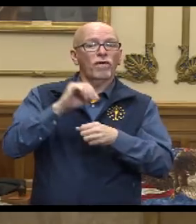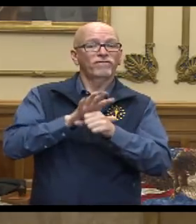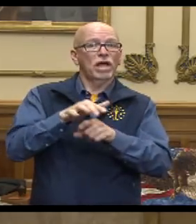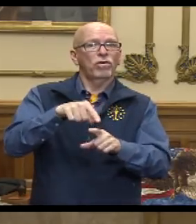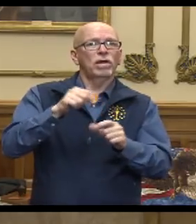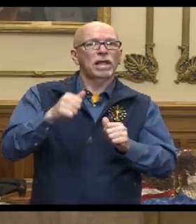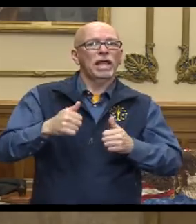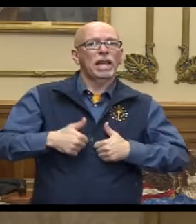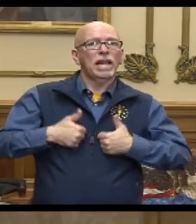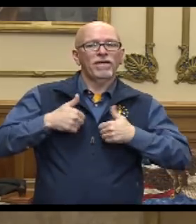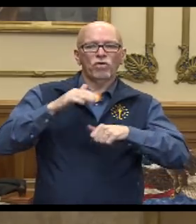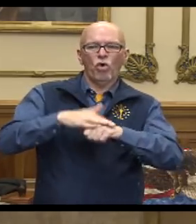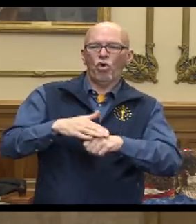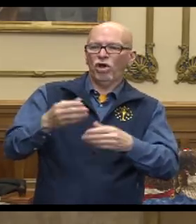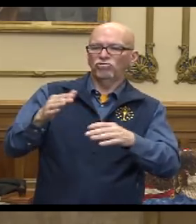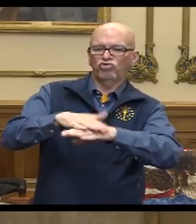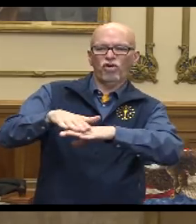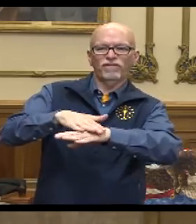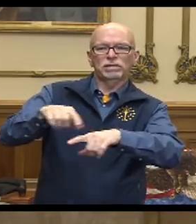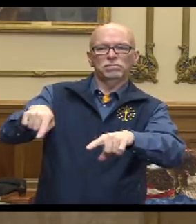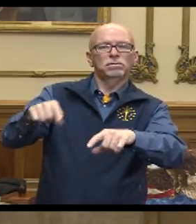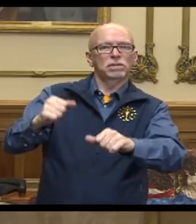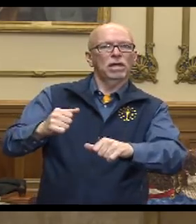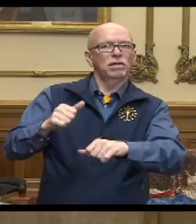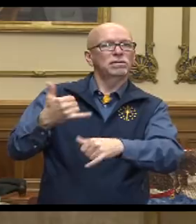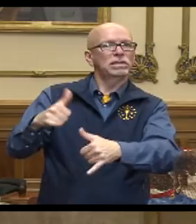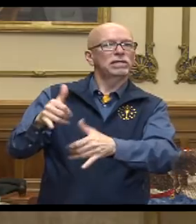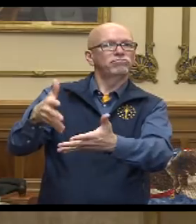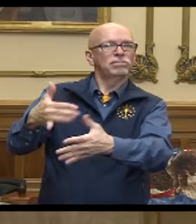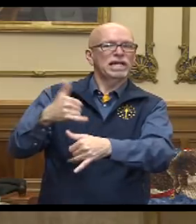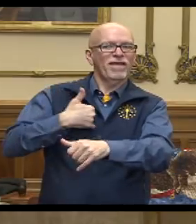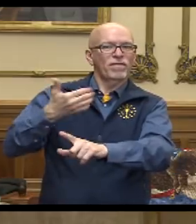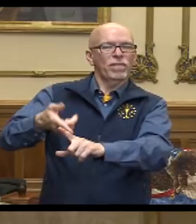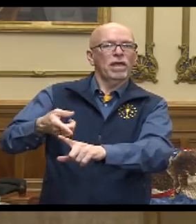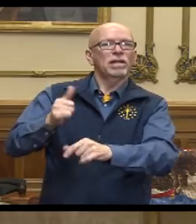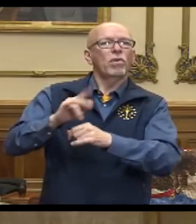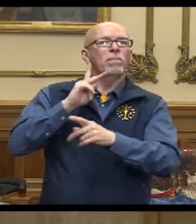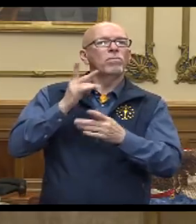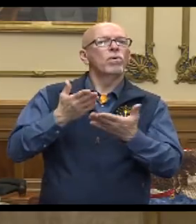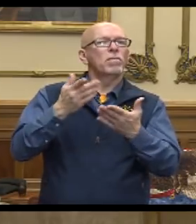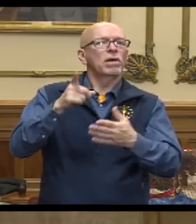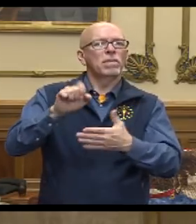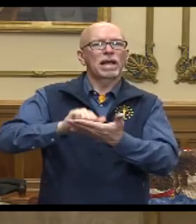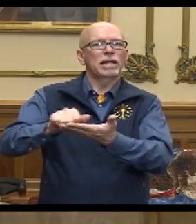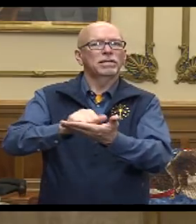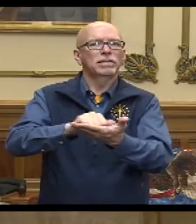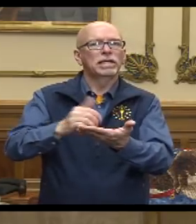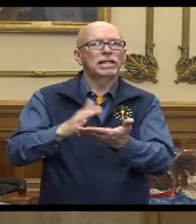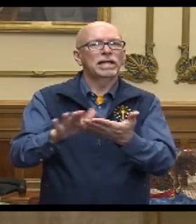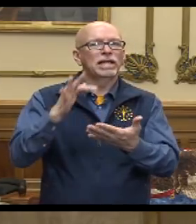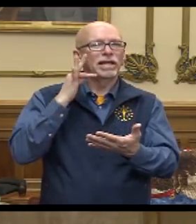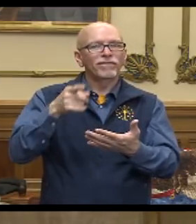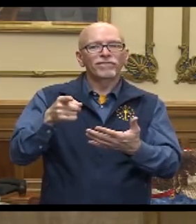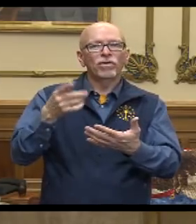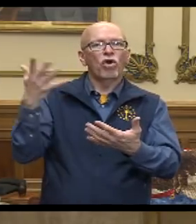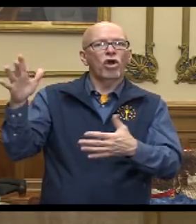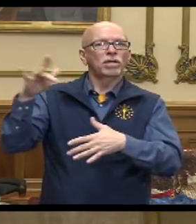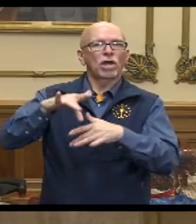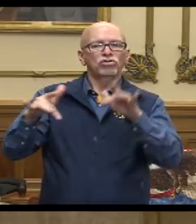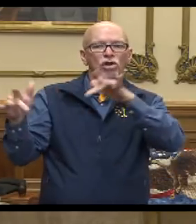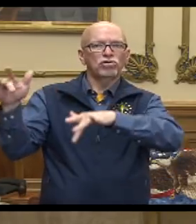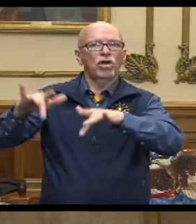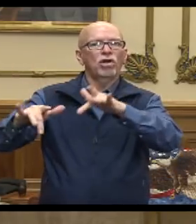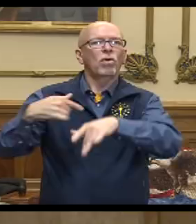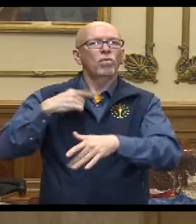can live on a surface. And so that is why I think some people are recommending that you clean off something that's been touched several